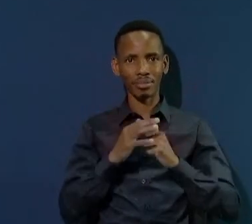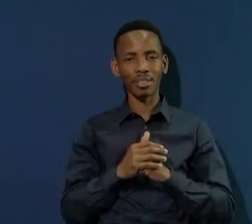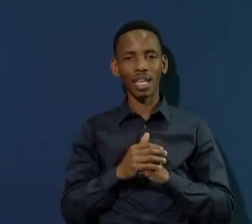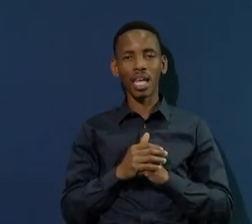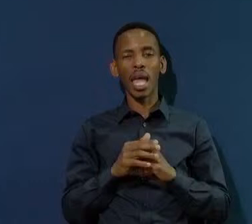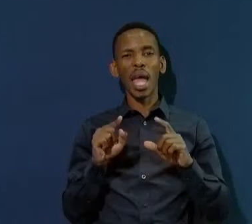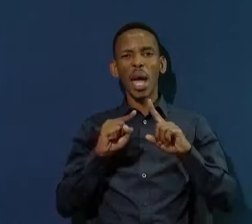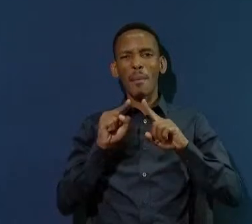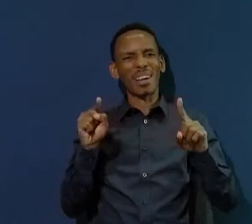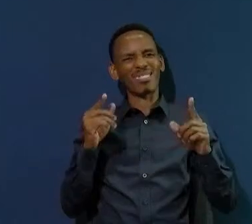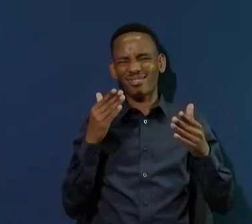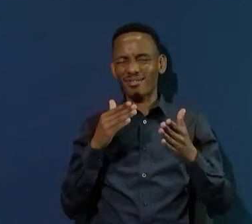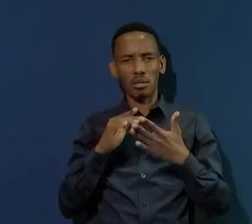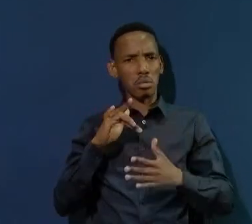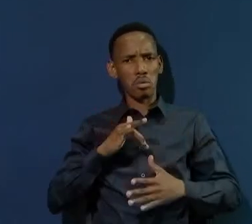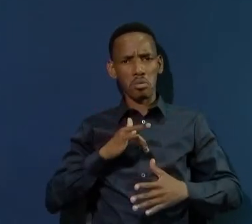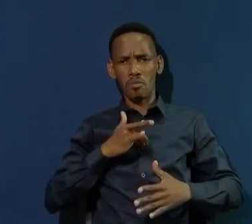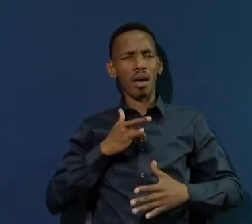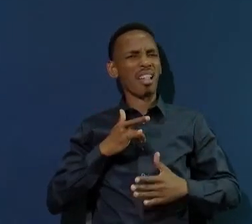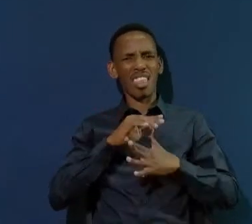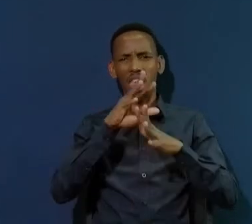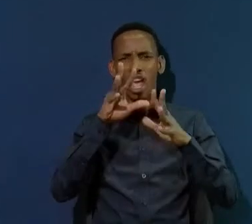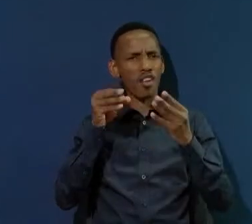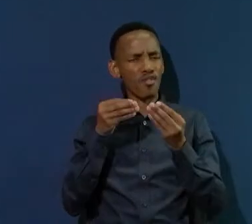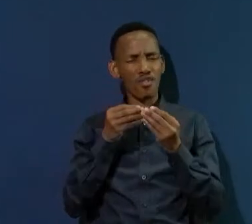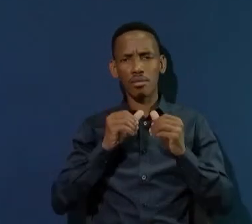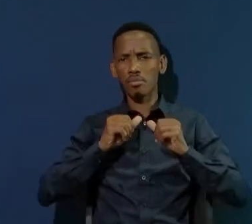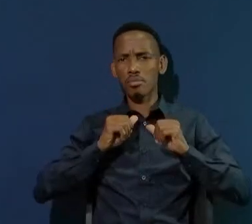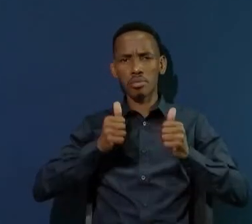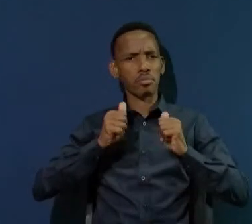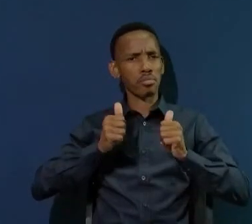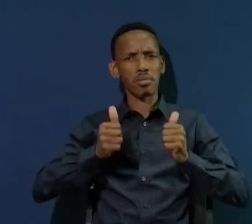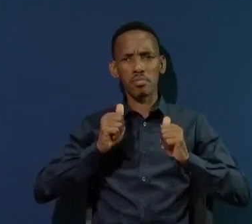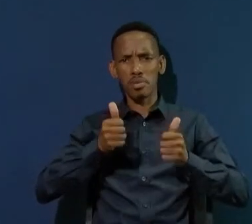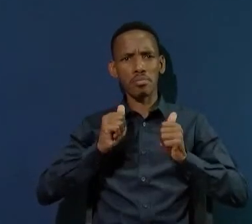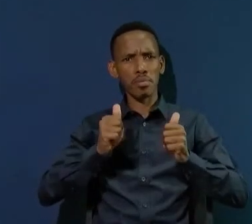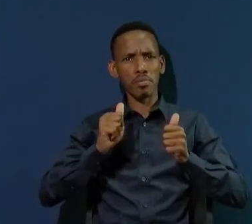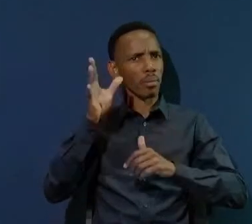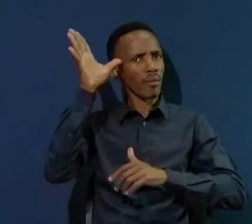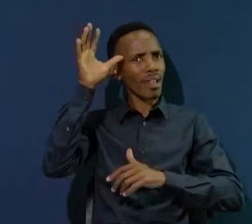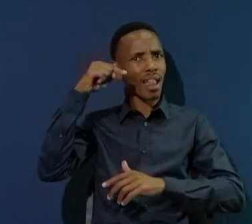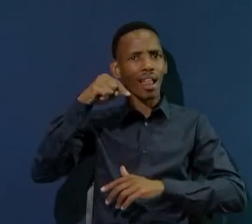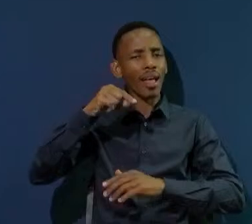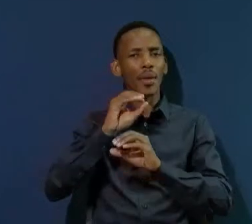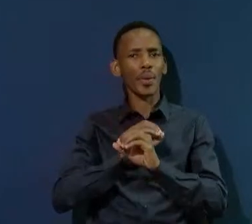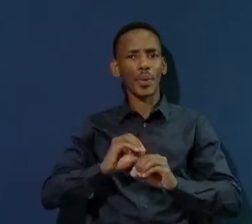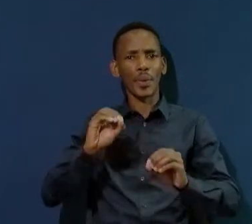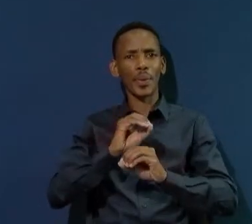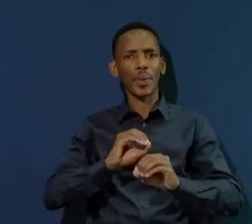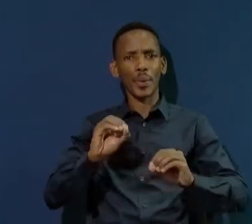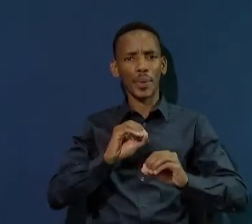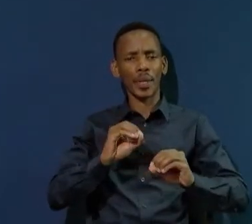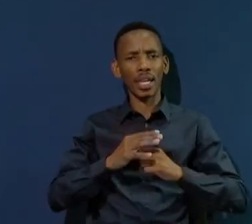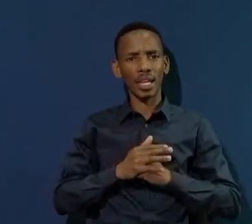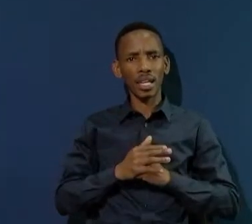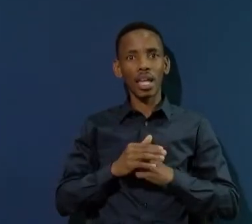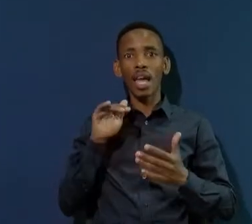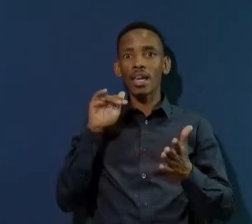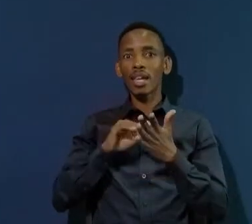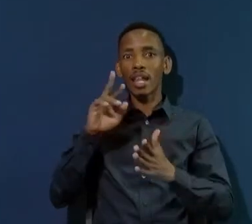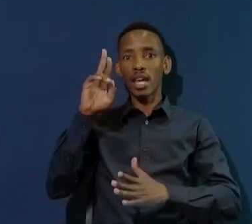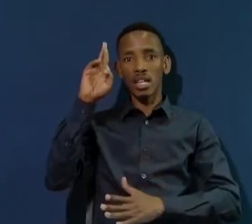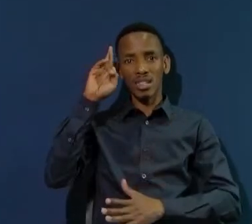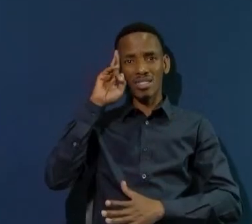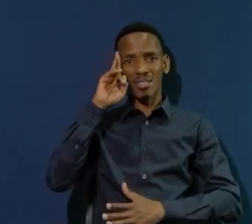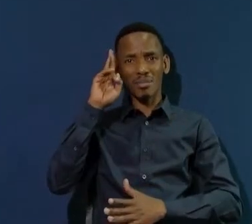But otherwise, it was just label to make sure that I'm carrying precious cargo. I have to deliver it. And remember, we can get